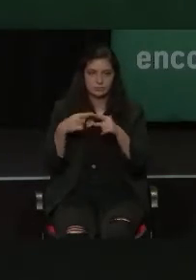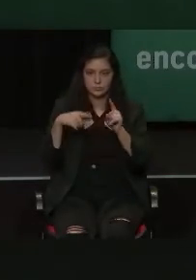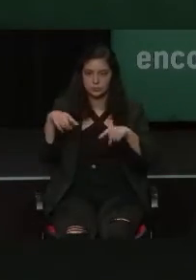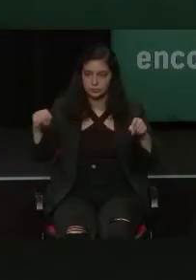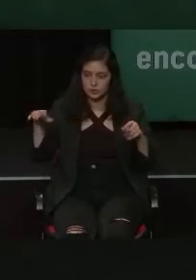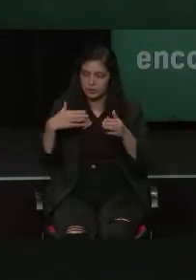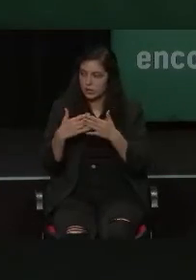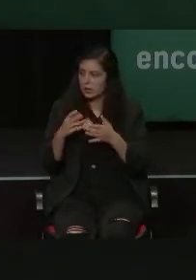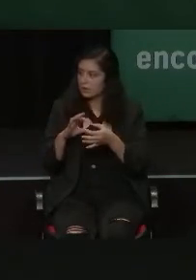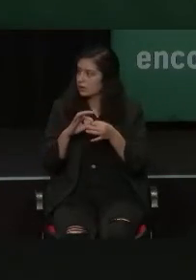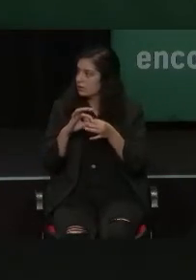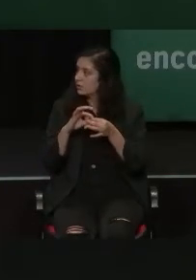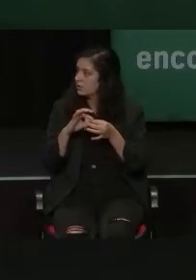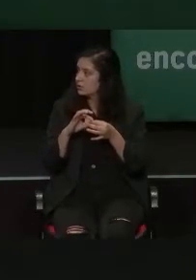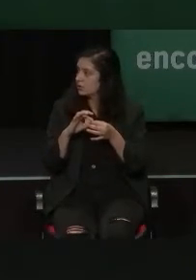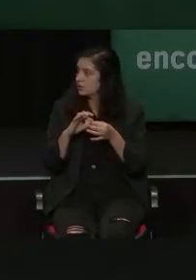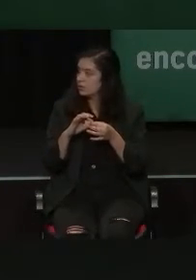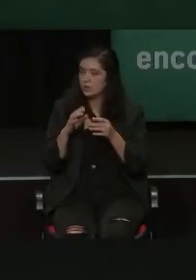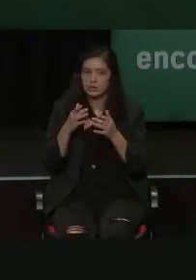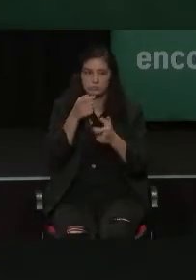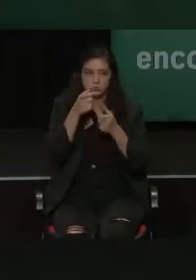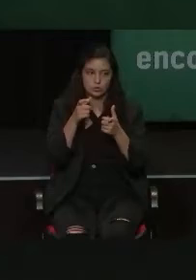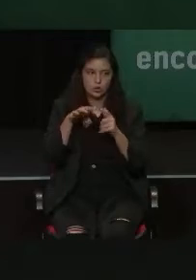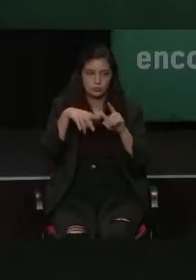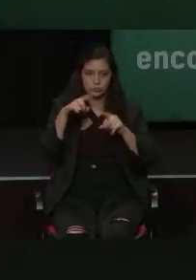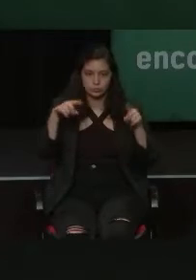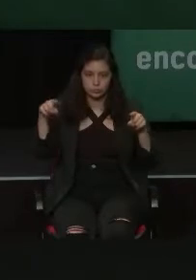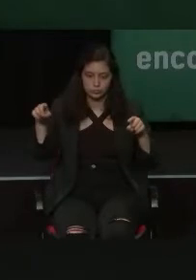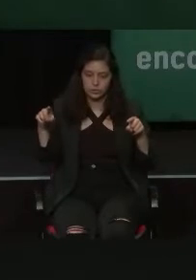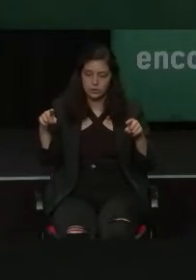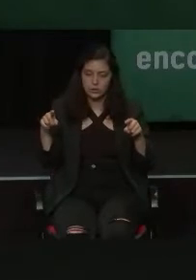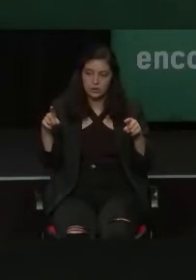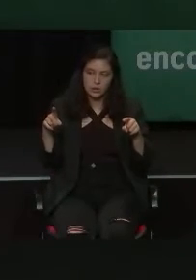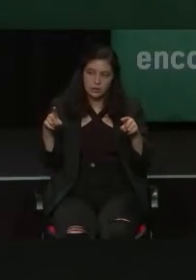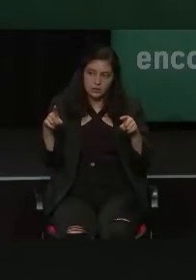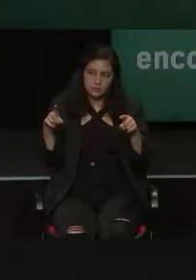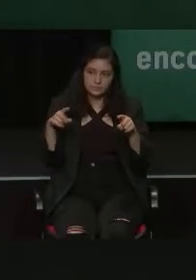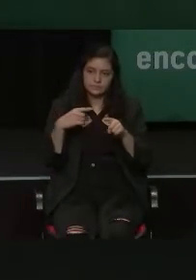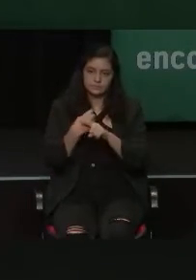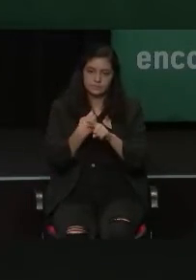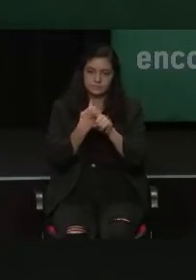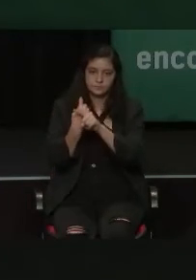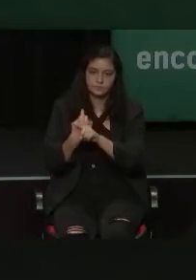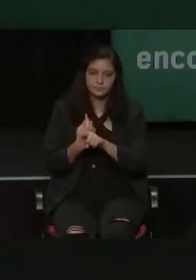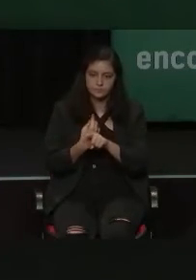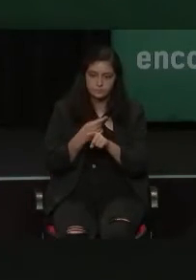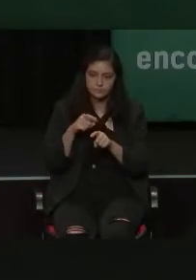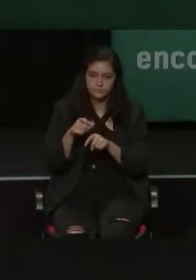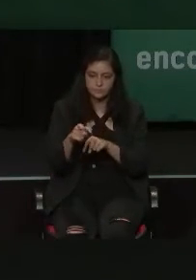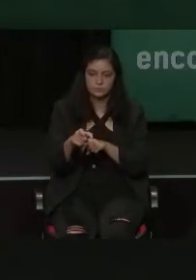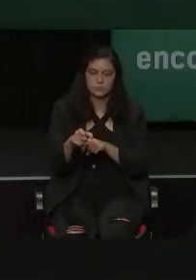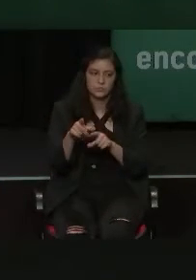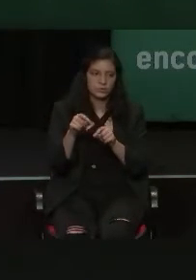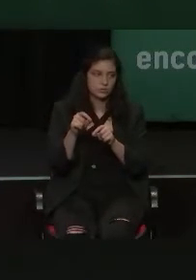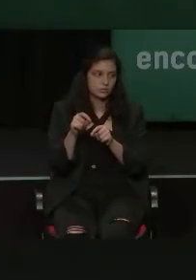heterogeneity generated within the cellular population, impaired mutation of antimicrobials, and also